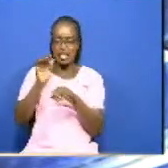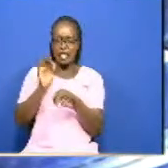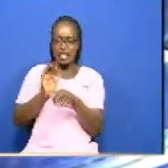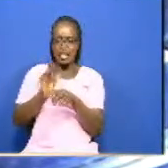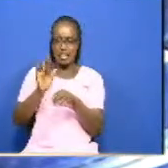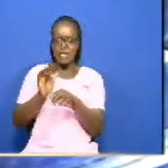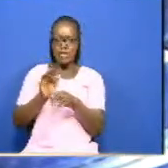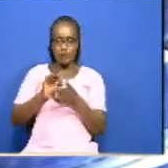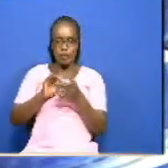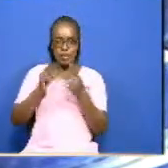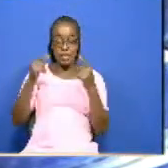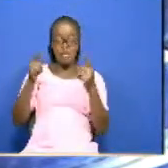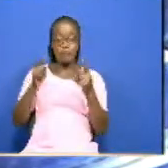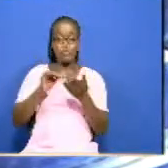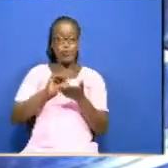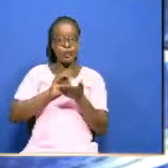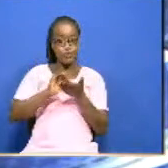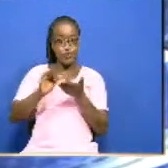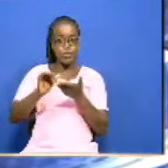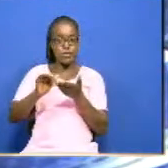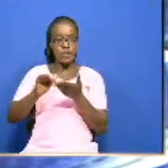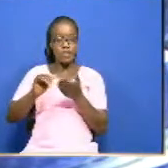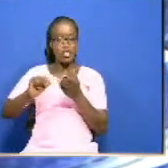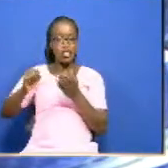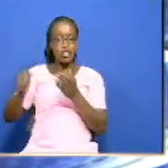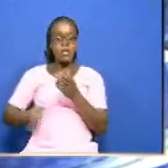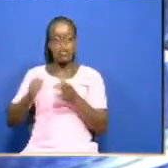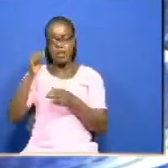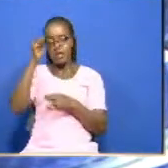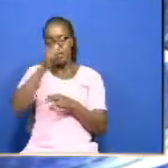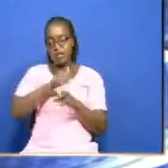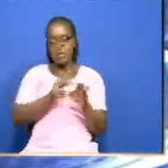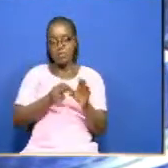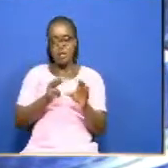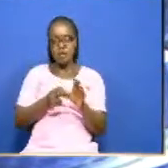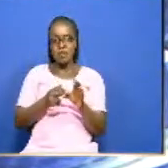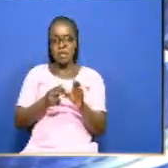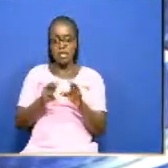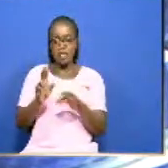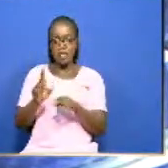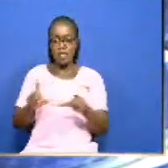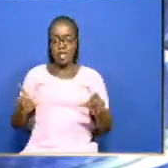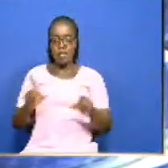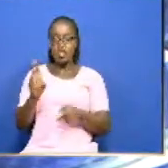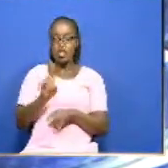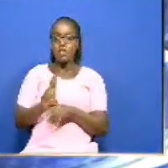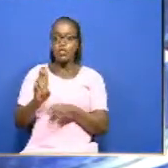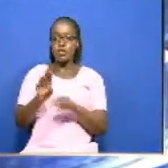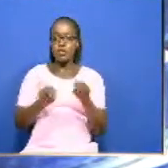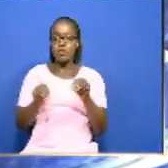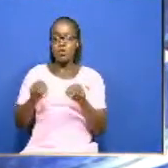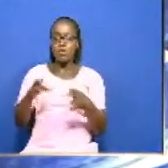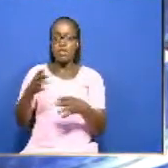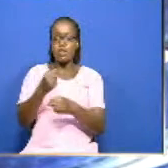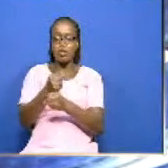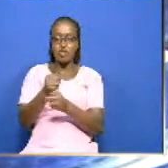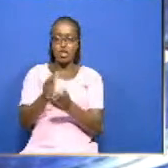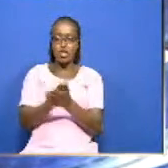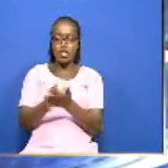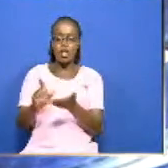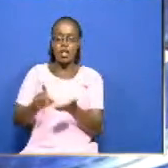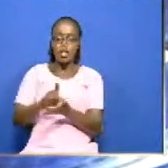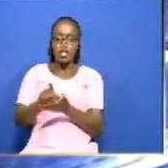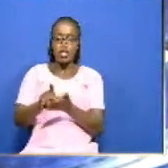eliminate the plant in South Africa and Australia. The Participatory Ecological Land Use Management Association and Laikipia